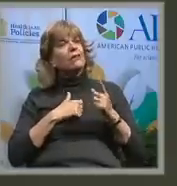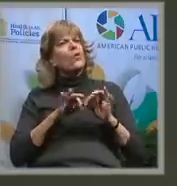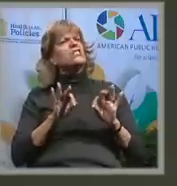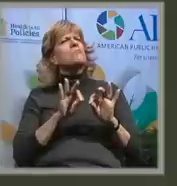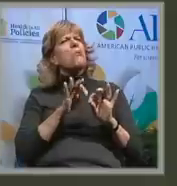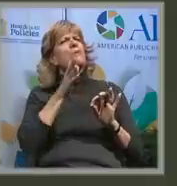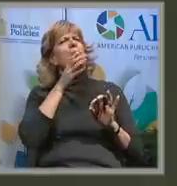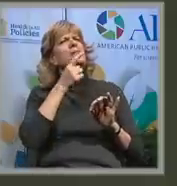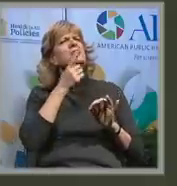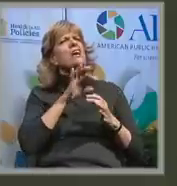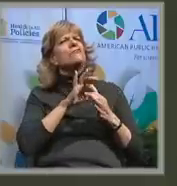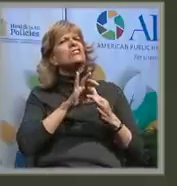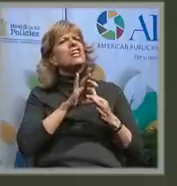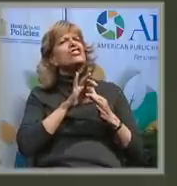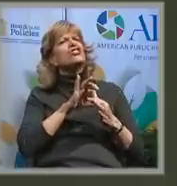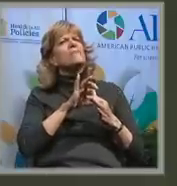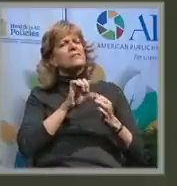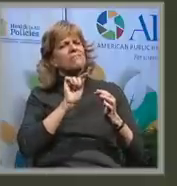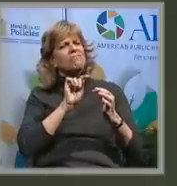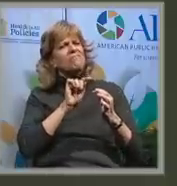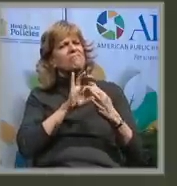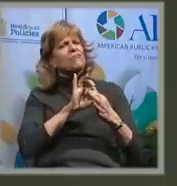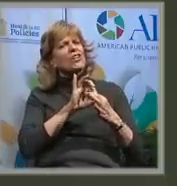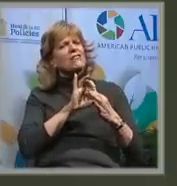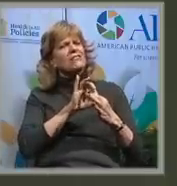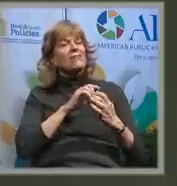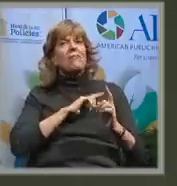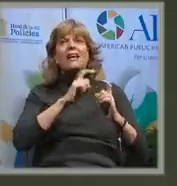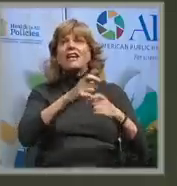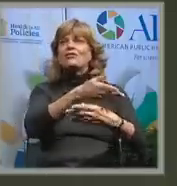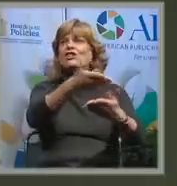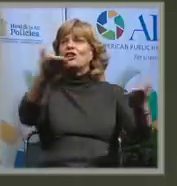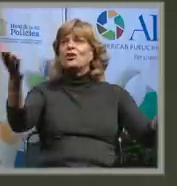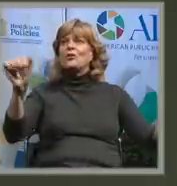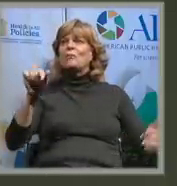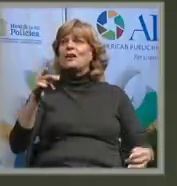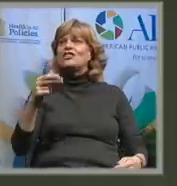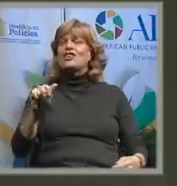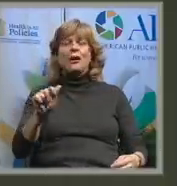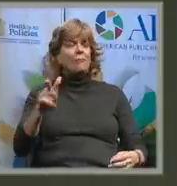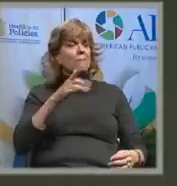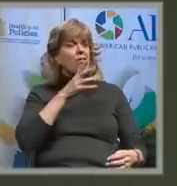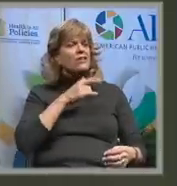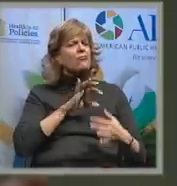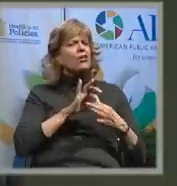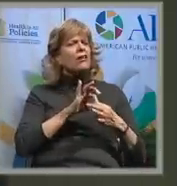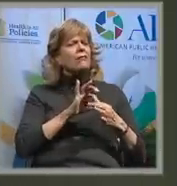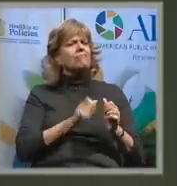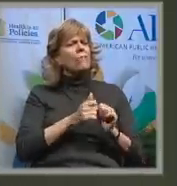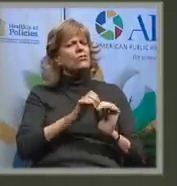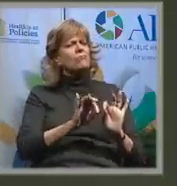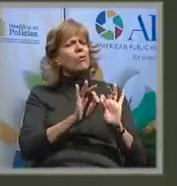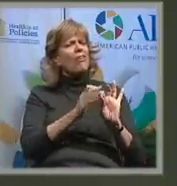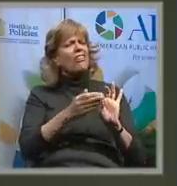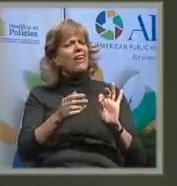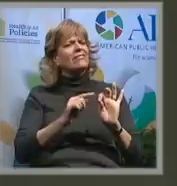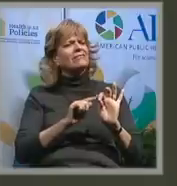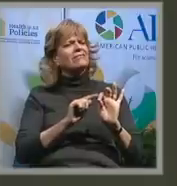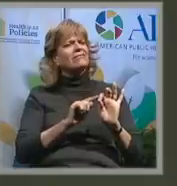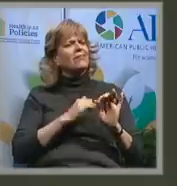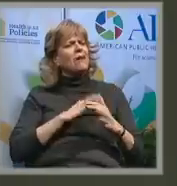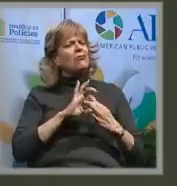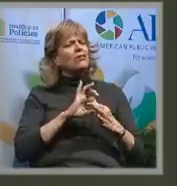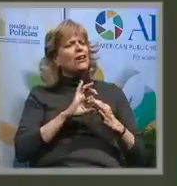important? Relationships. This is my gift to you, APHA. She said, relationships. She said,